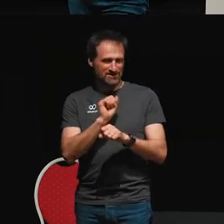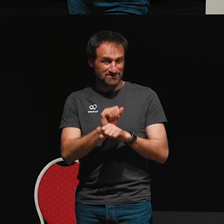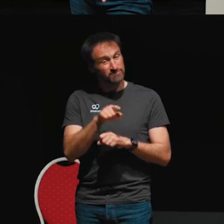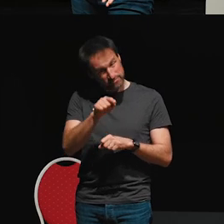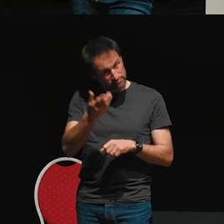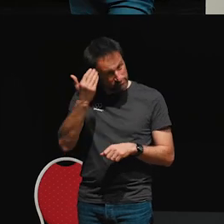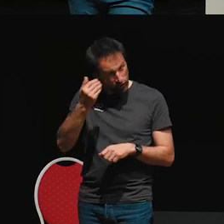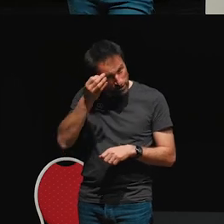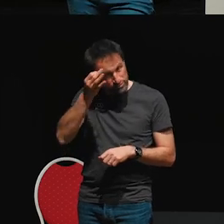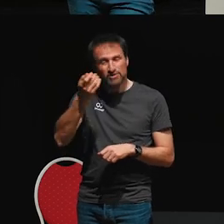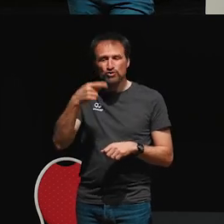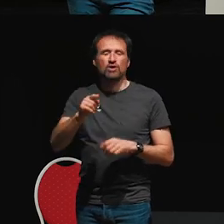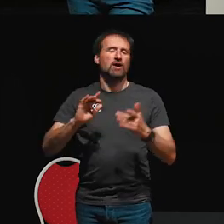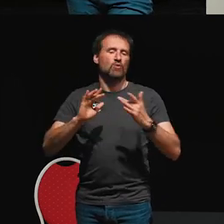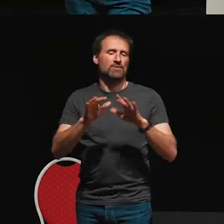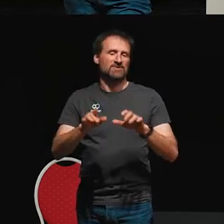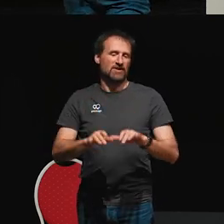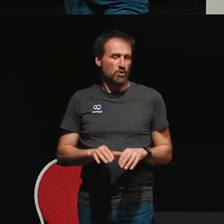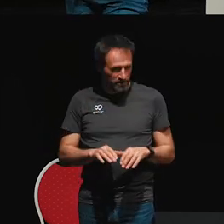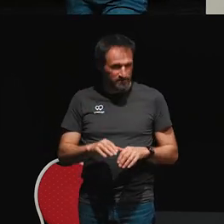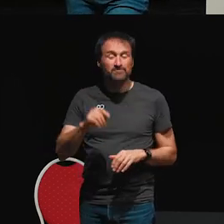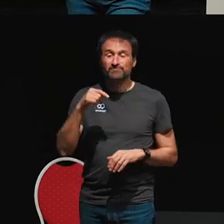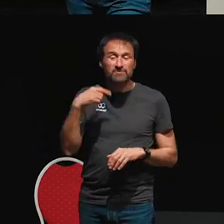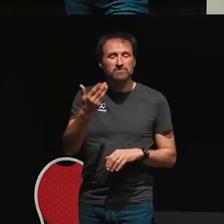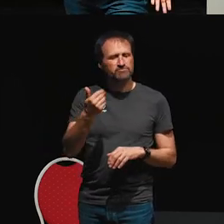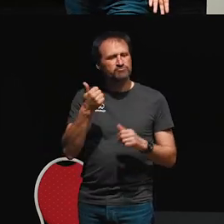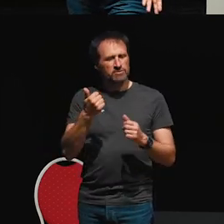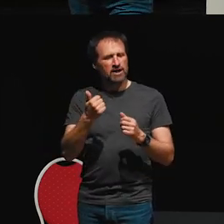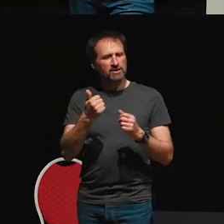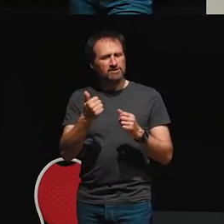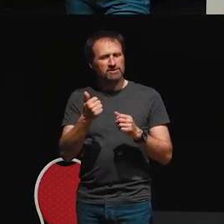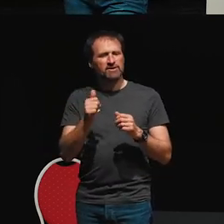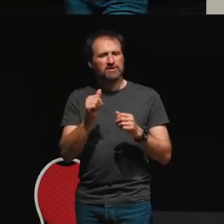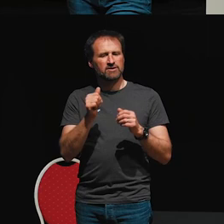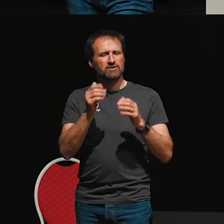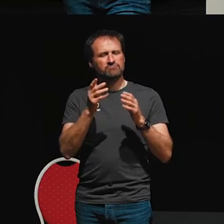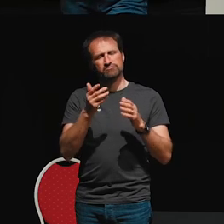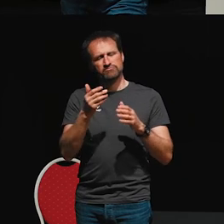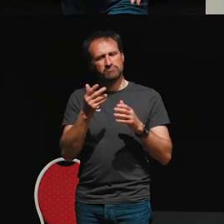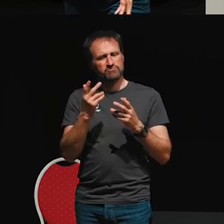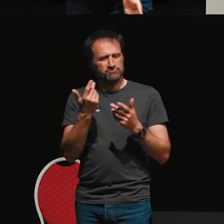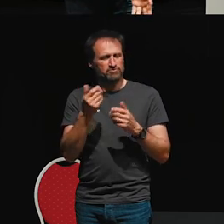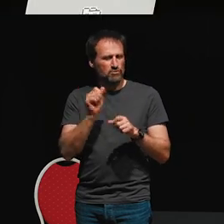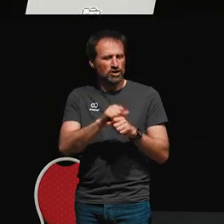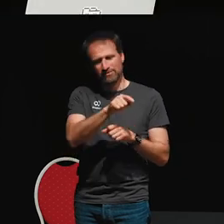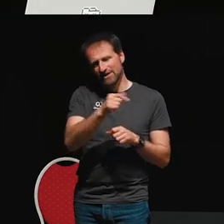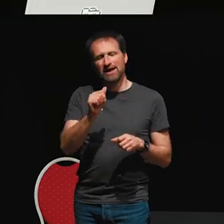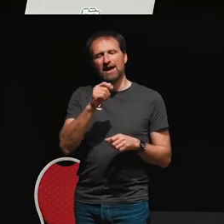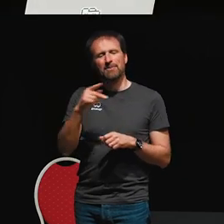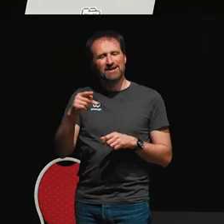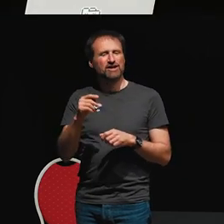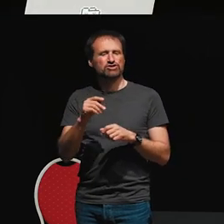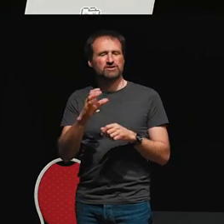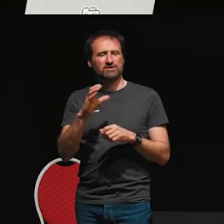the web developers. There was an existing specification called application cache that let you do offline web app stuff, but it